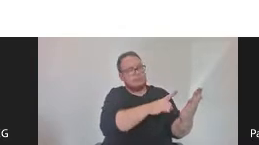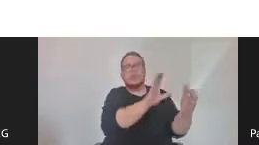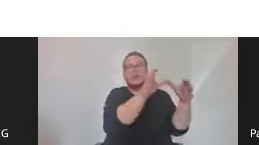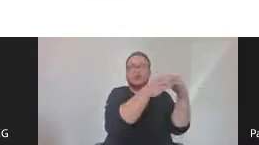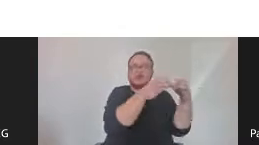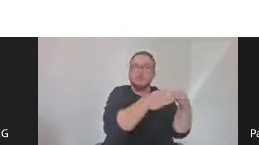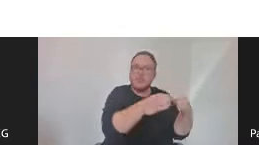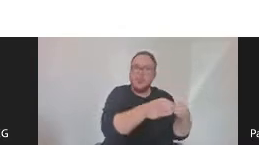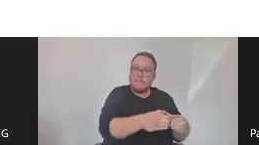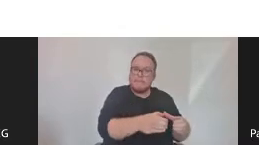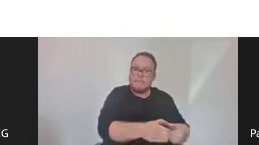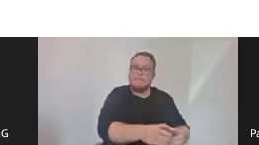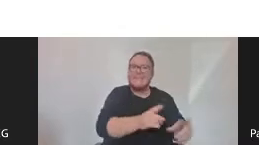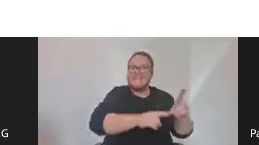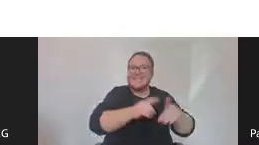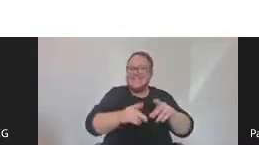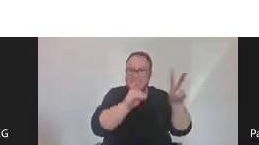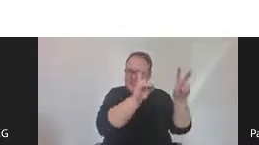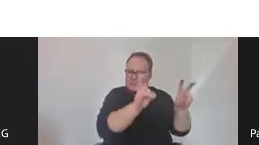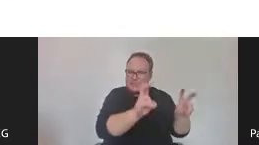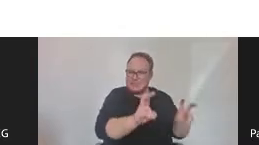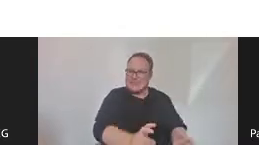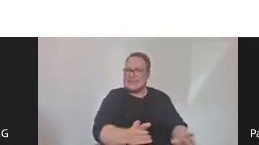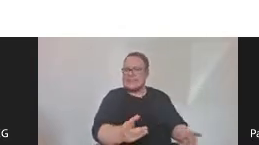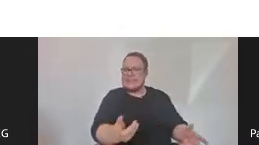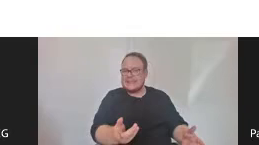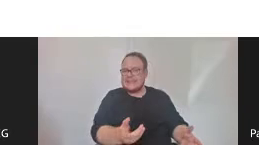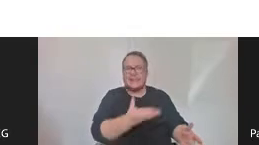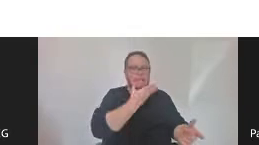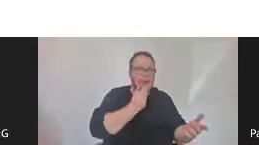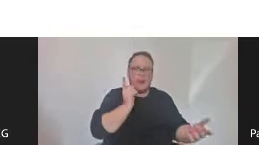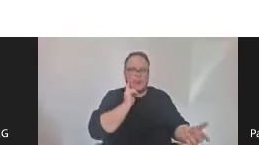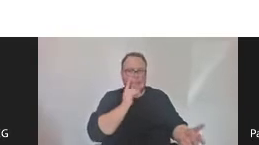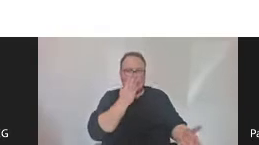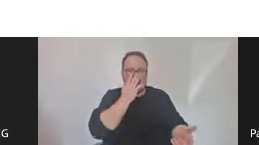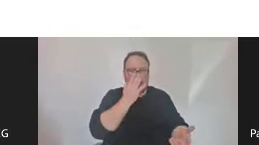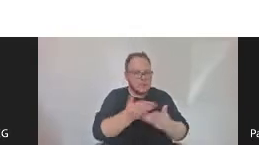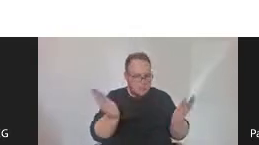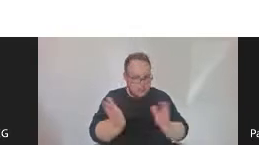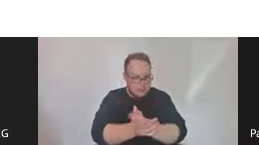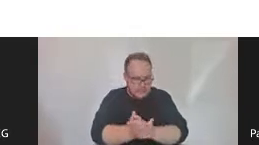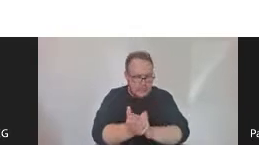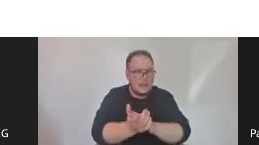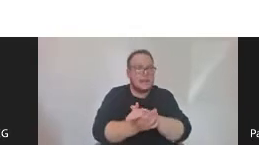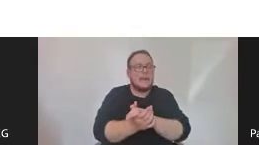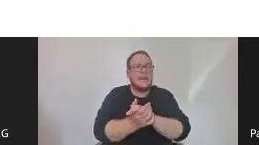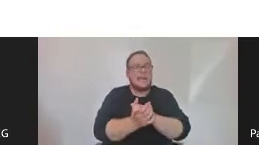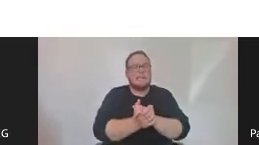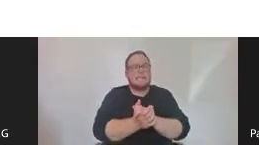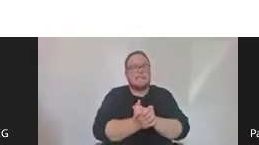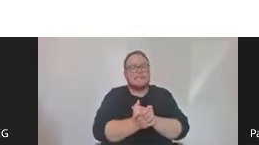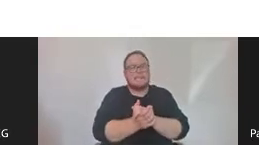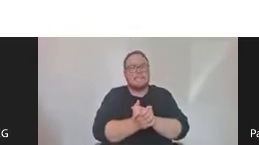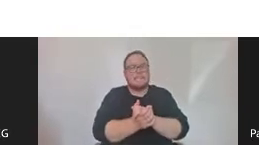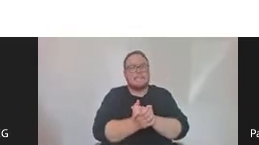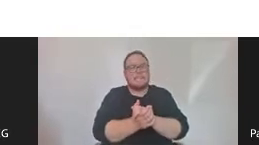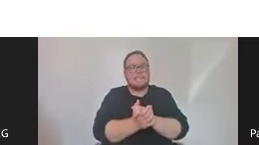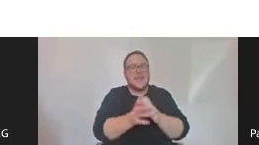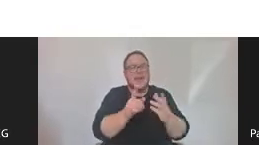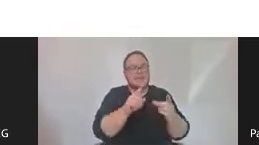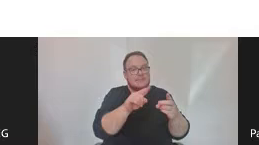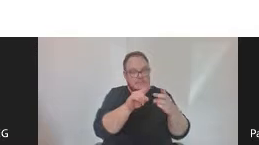of different categories which weren't available to begin with. And the ethnicity update data that we used as well, and